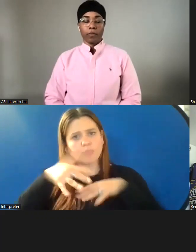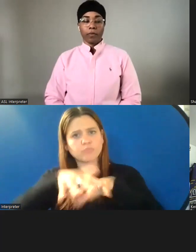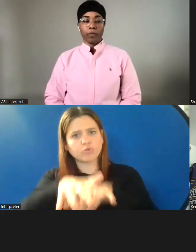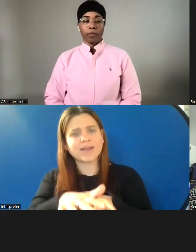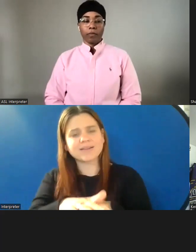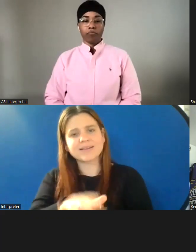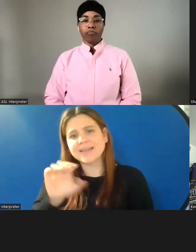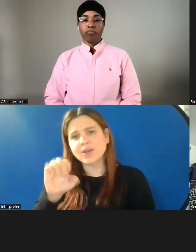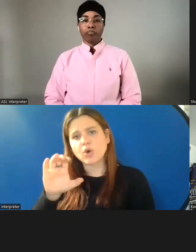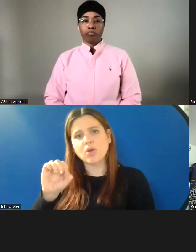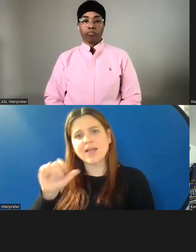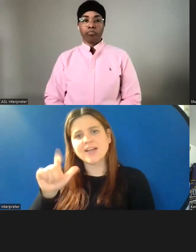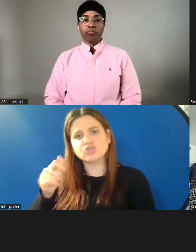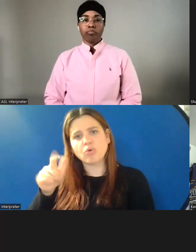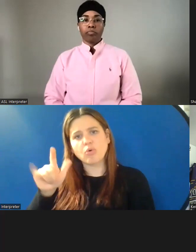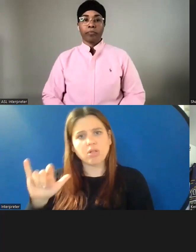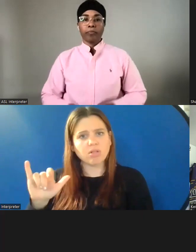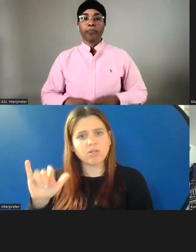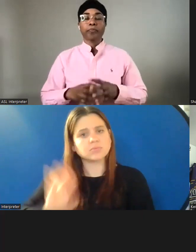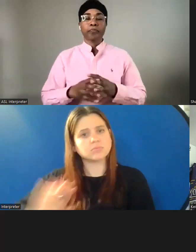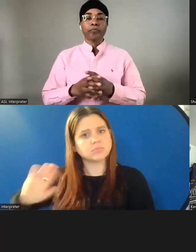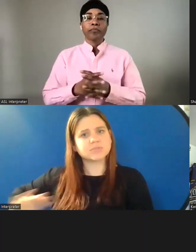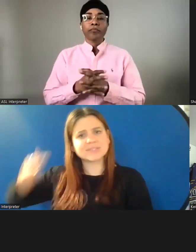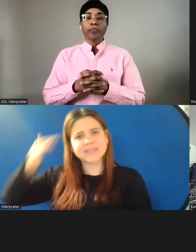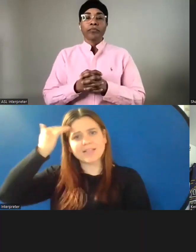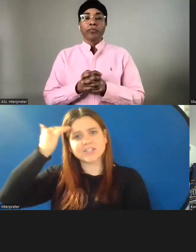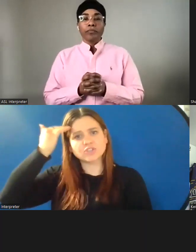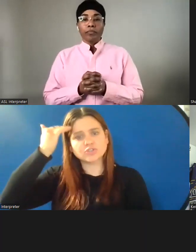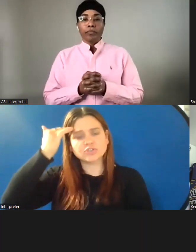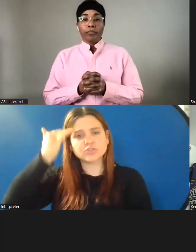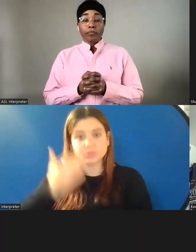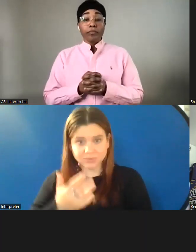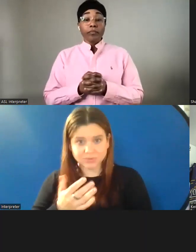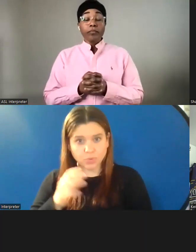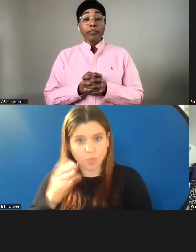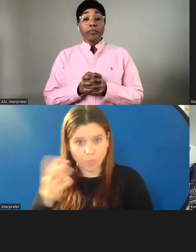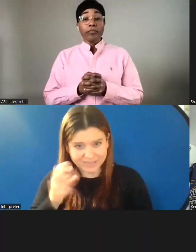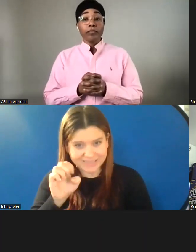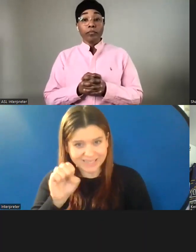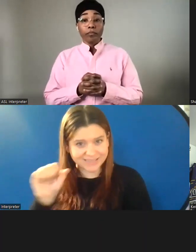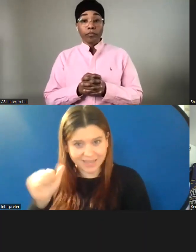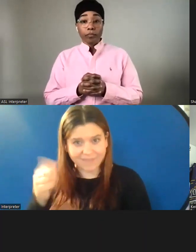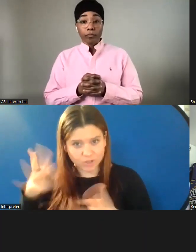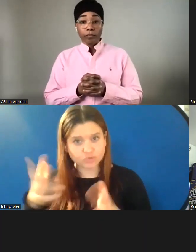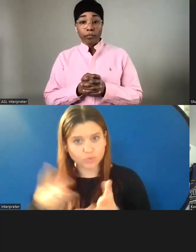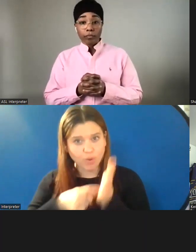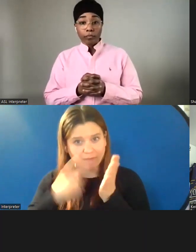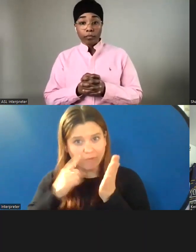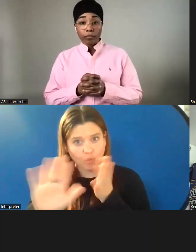knowledge? Maybe I'll let you do that one first. Was ESA consultation required for your work?